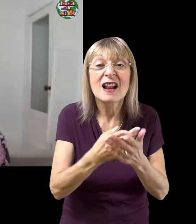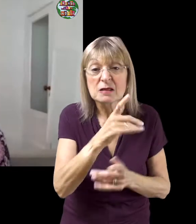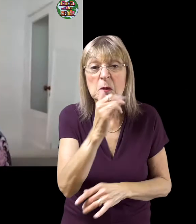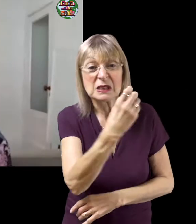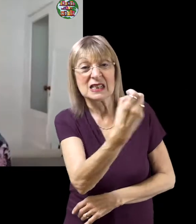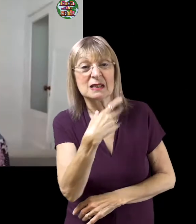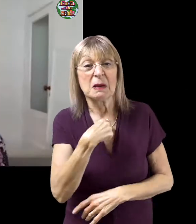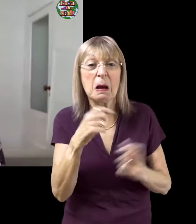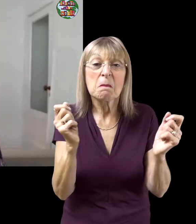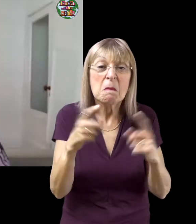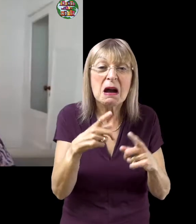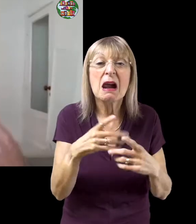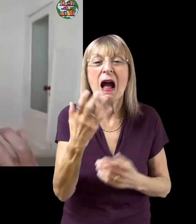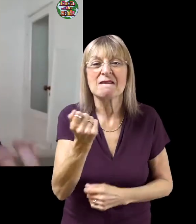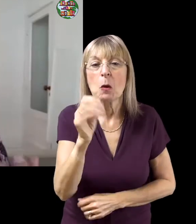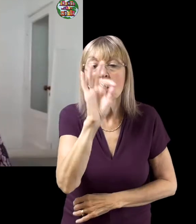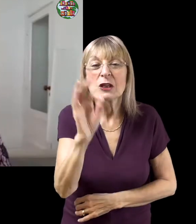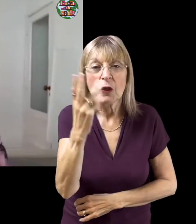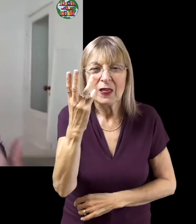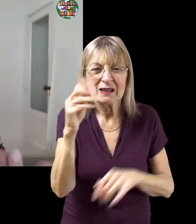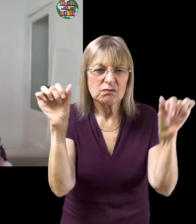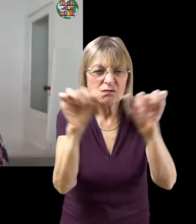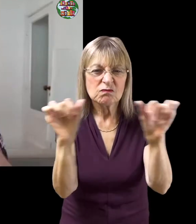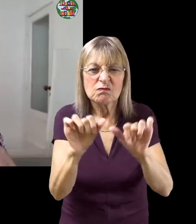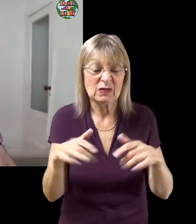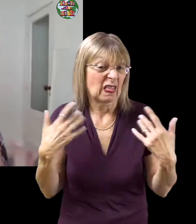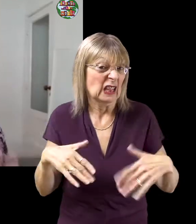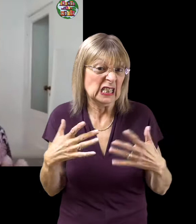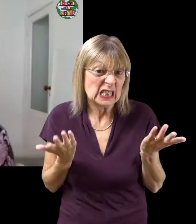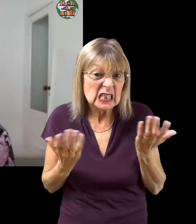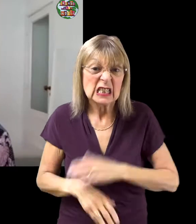with the other translators, they might send me an email with